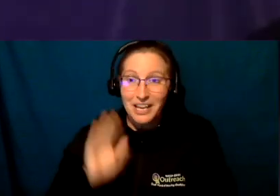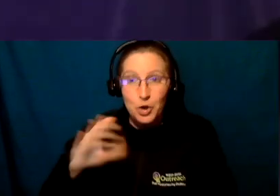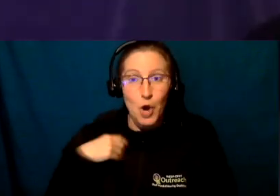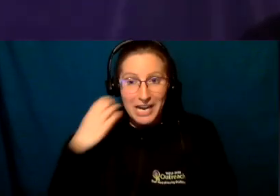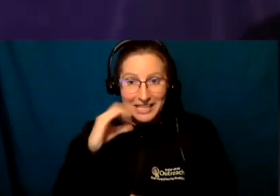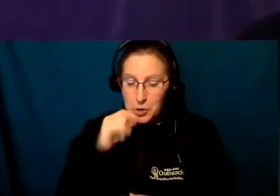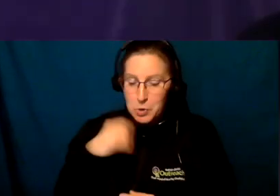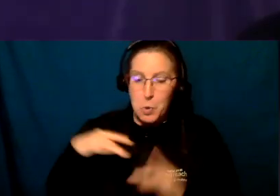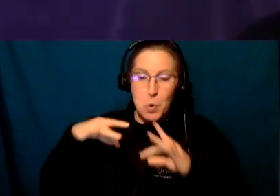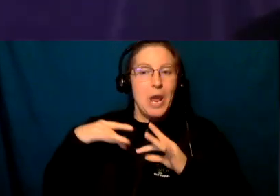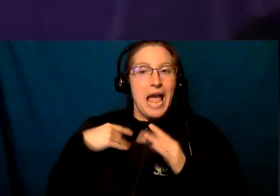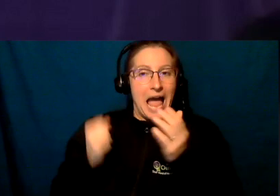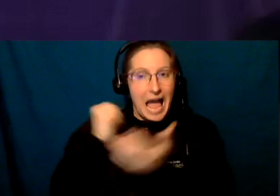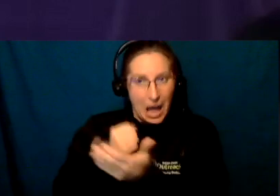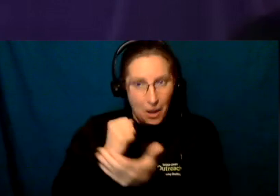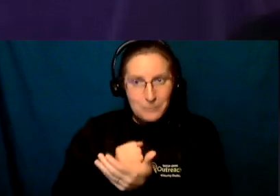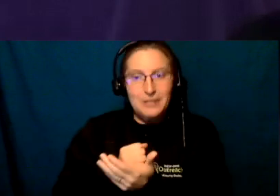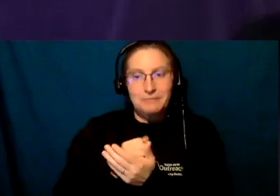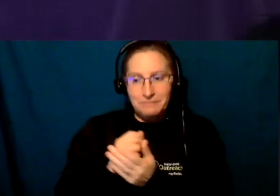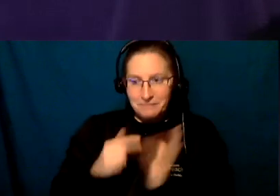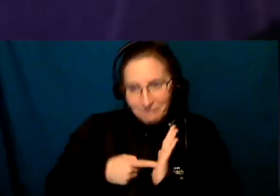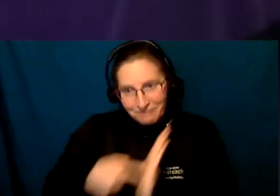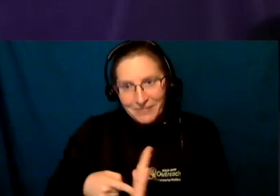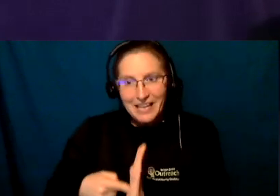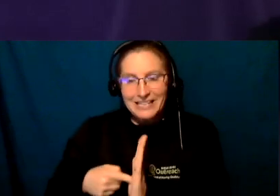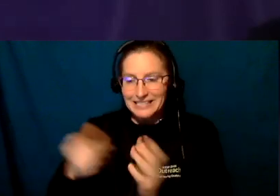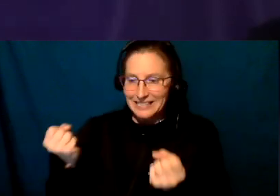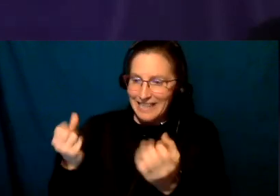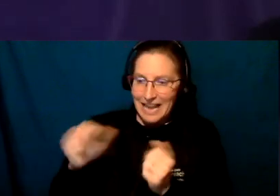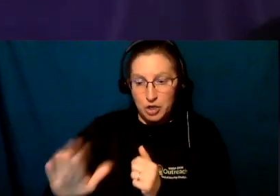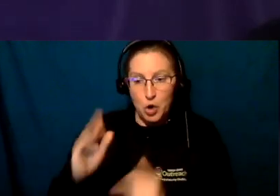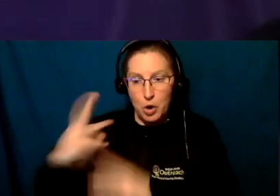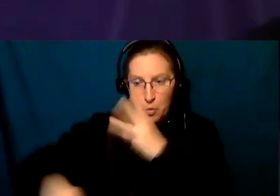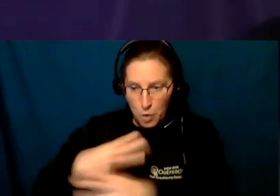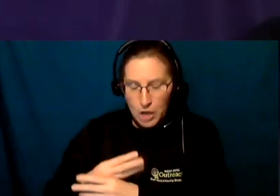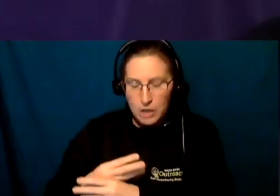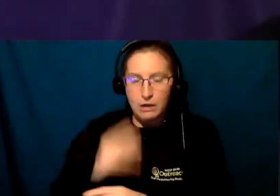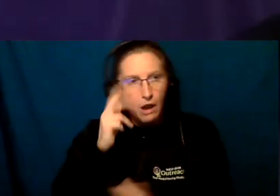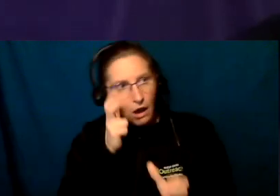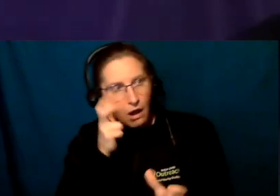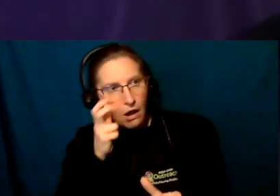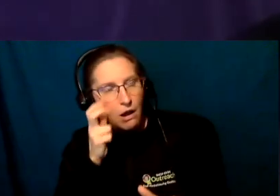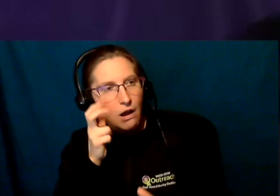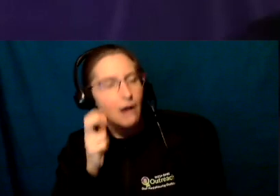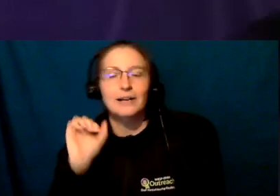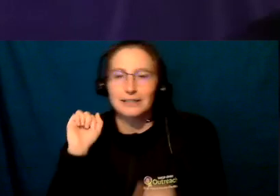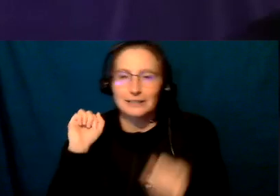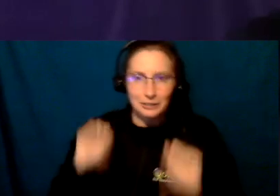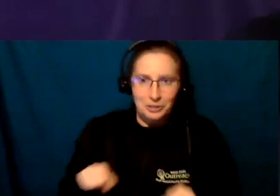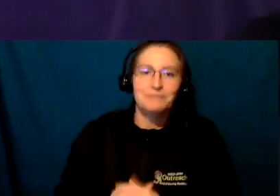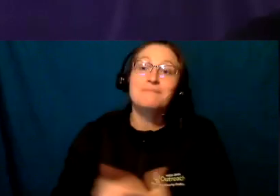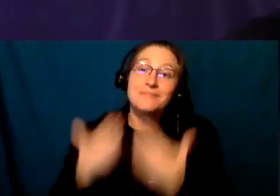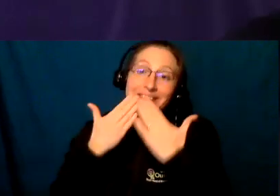initial seeds and brought sign language into your eyeballs and into your world for you from the mhm. from the young age?